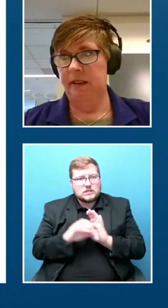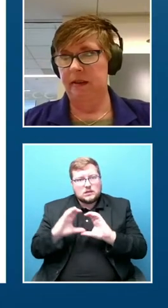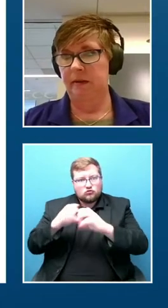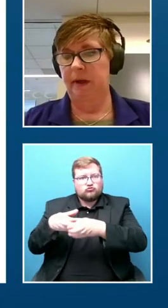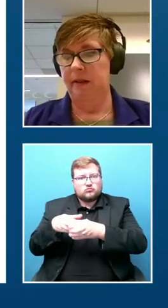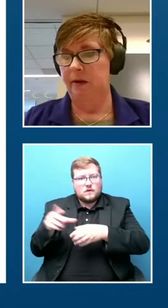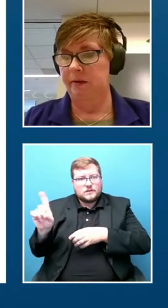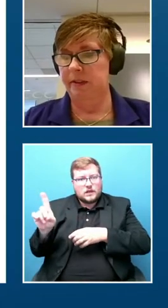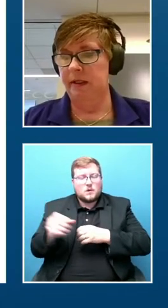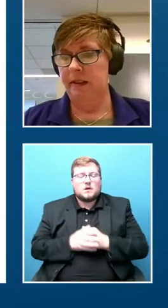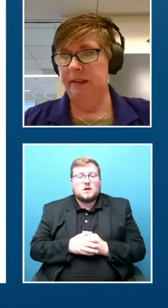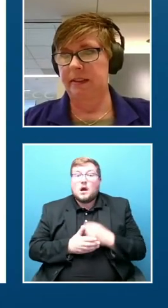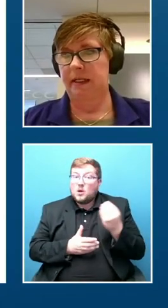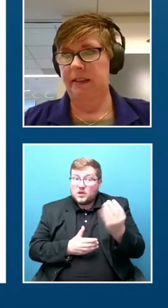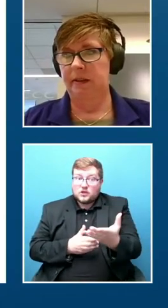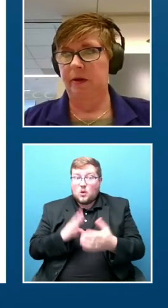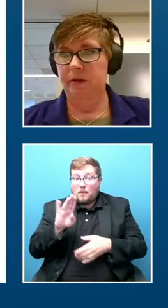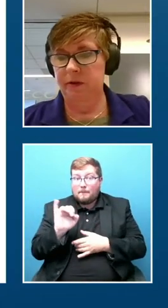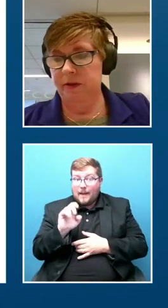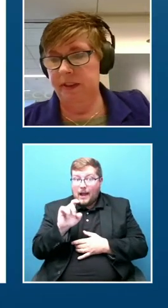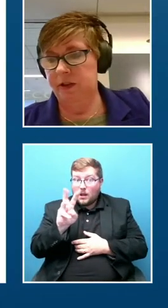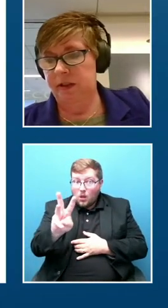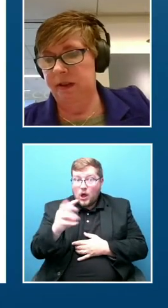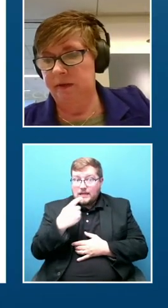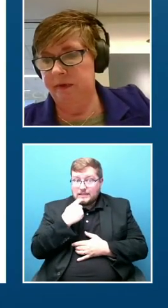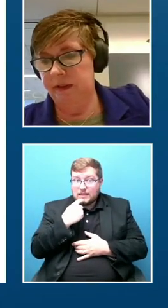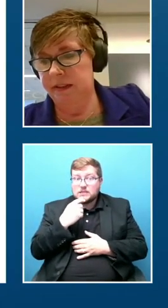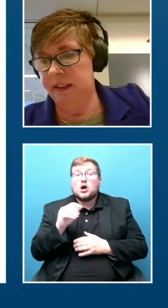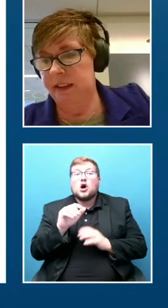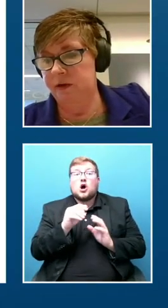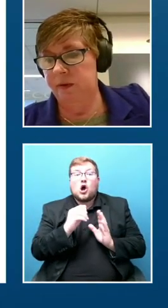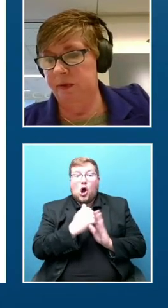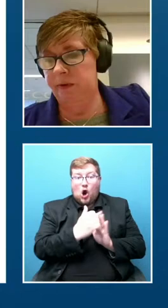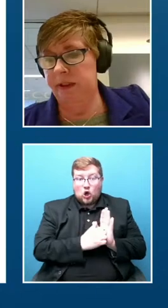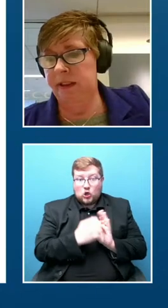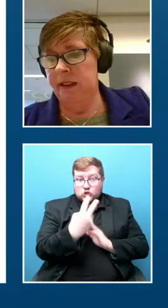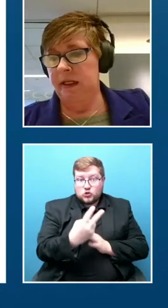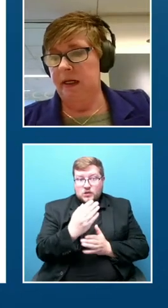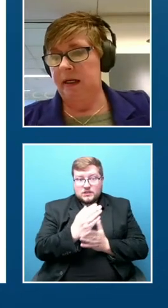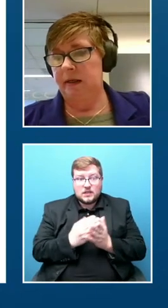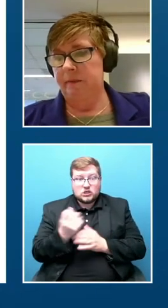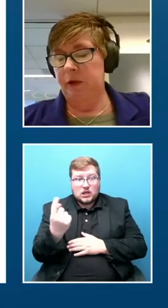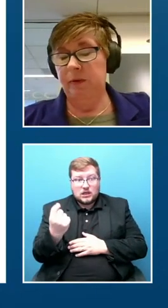that the bylaws state in Article 2, Section 11,